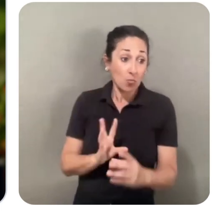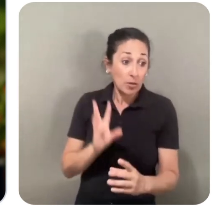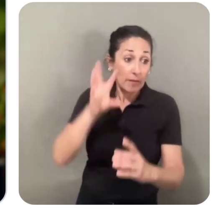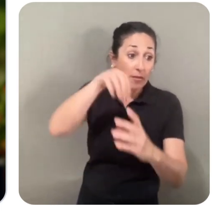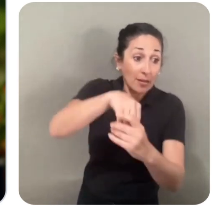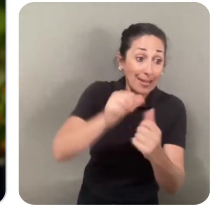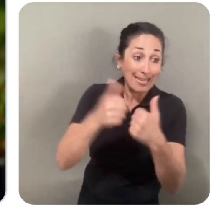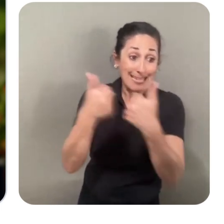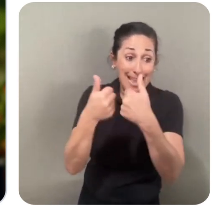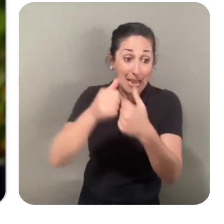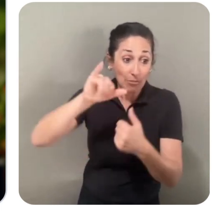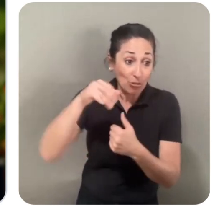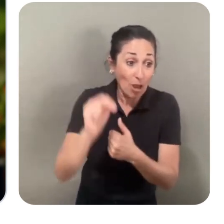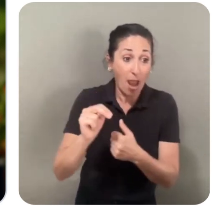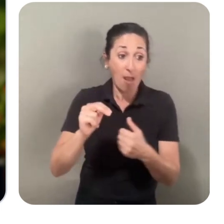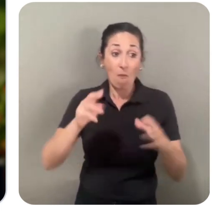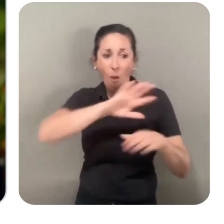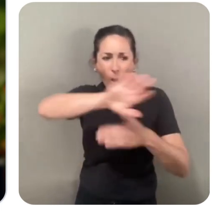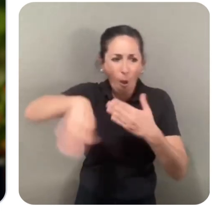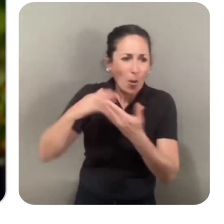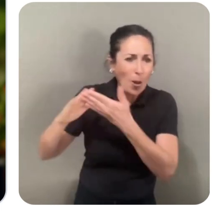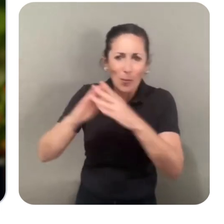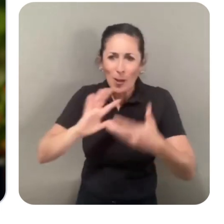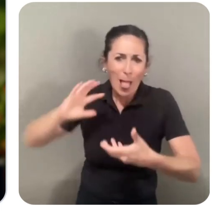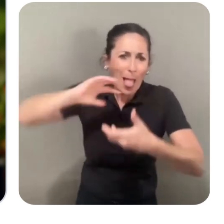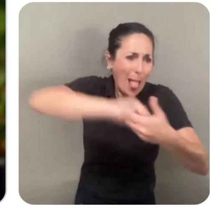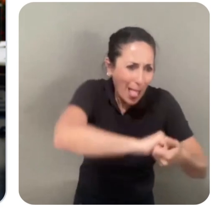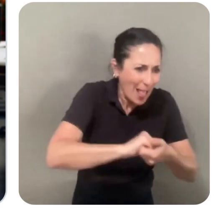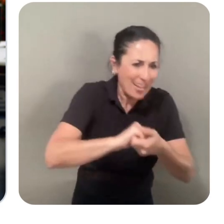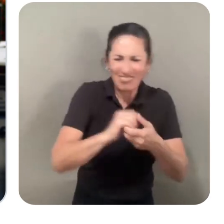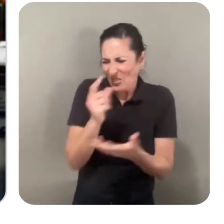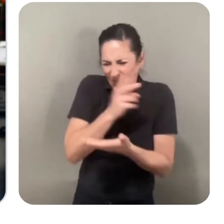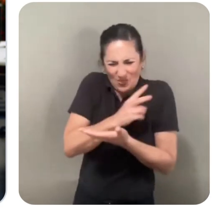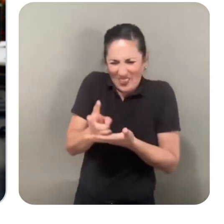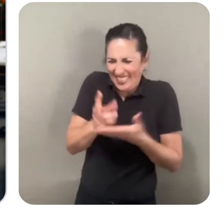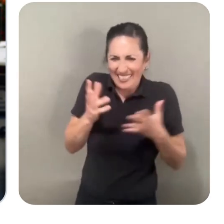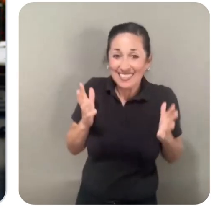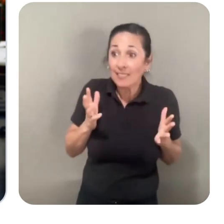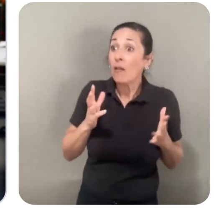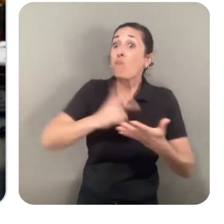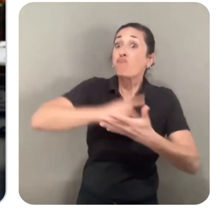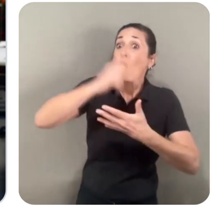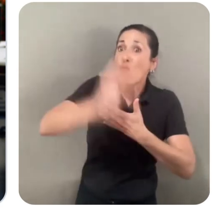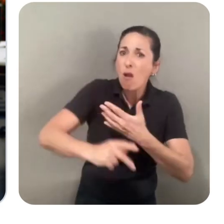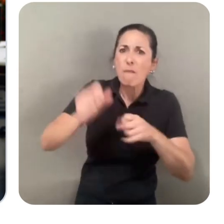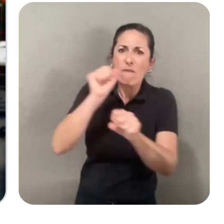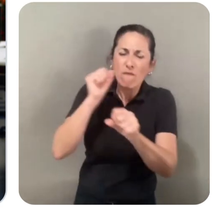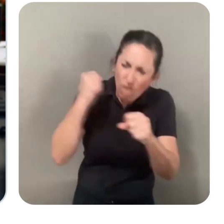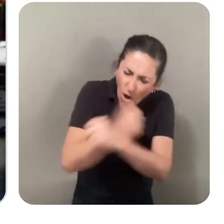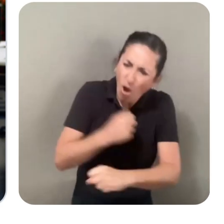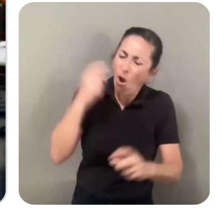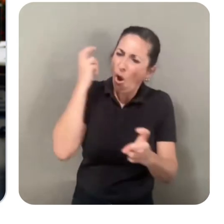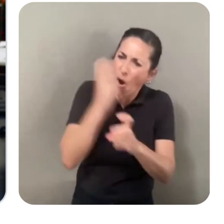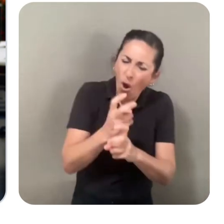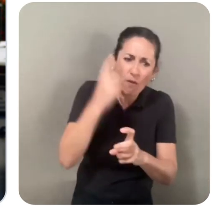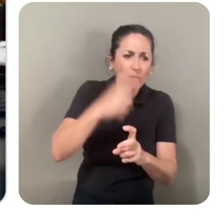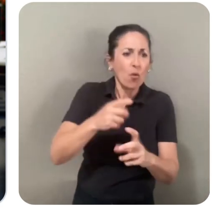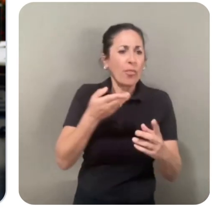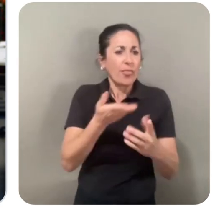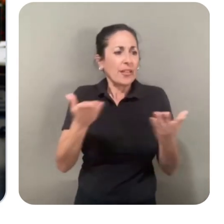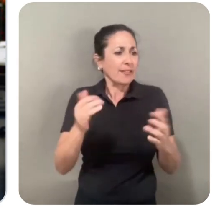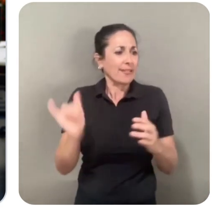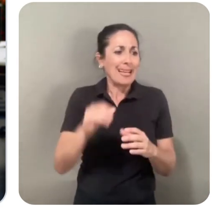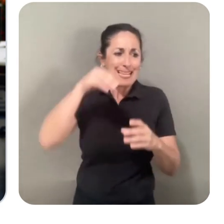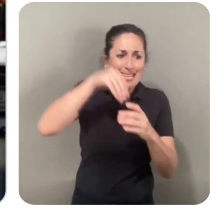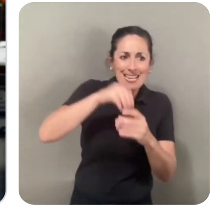we all scrambled to bring our ideas to life in a mere 2 weeks. The program also fought hard for features like in-app purchases